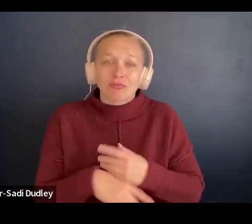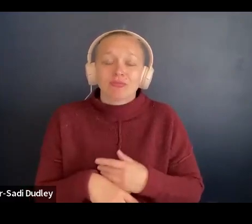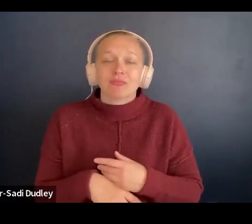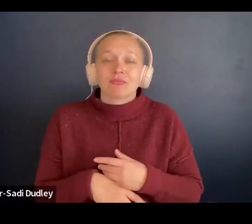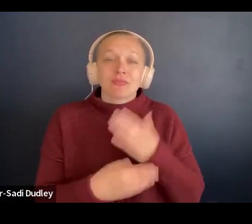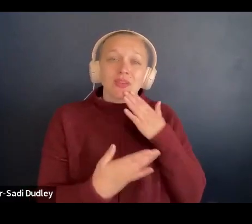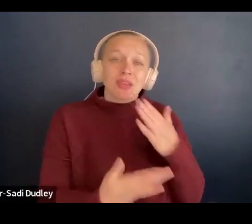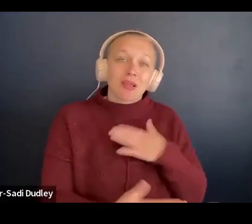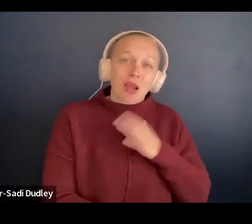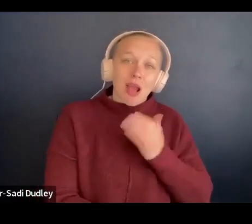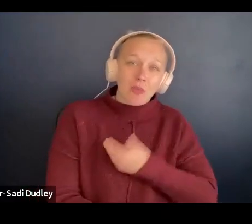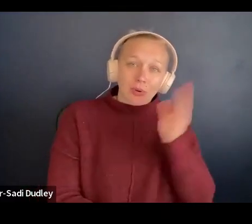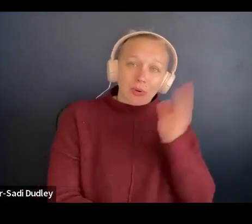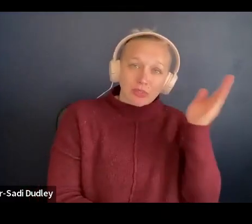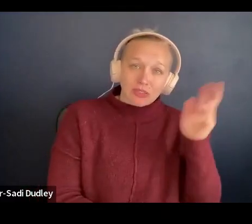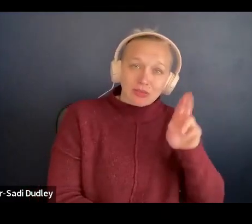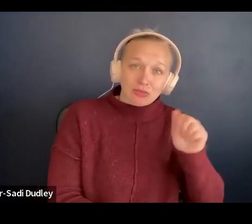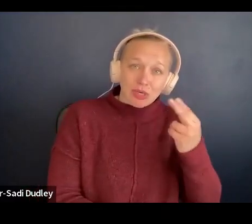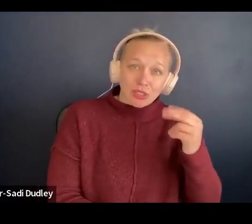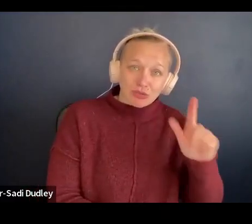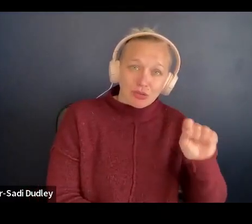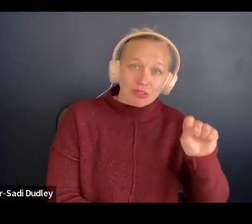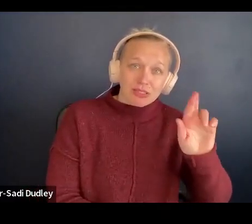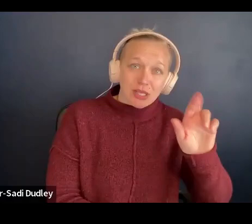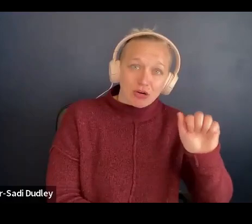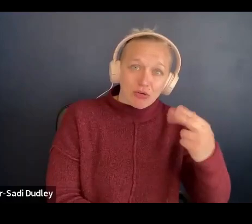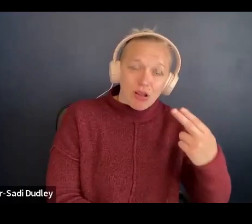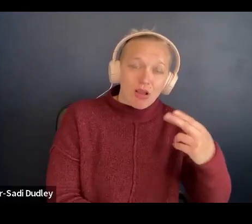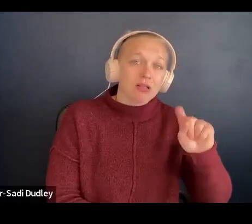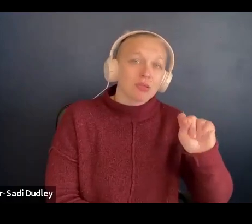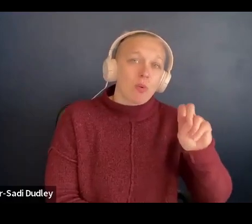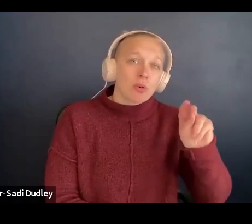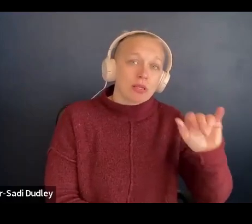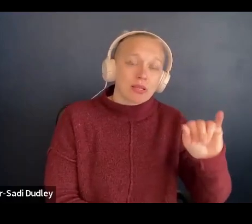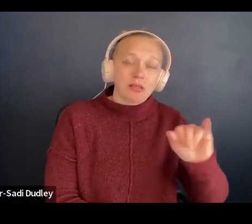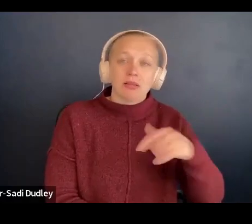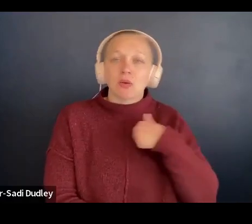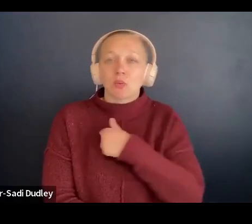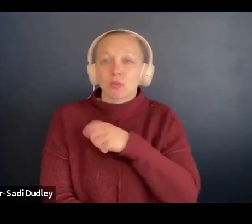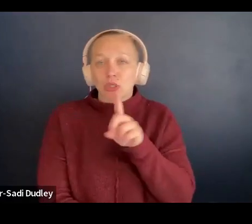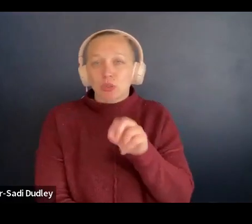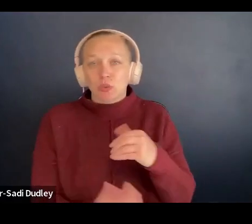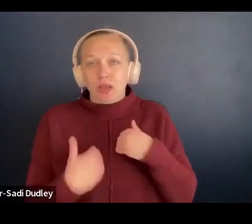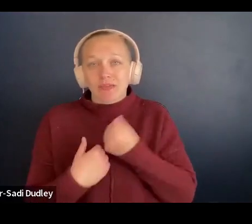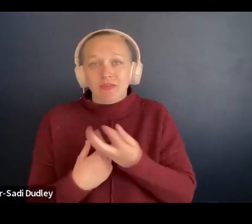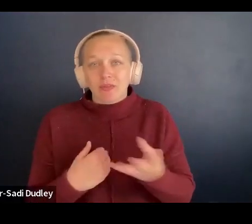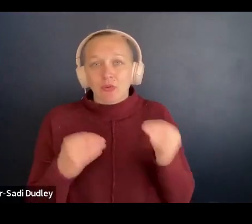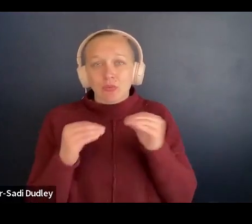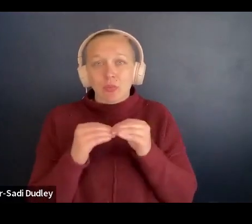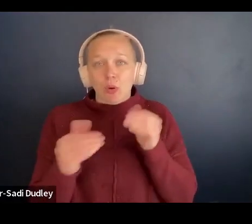our presenters, Rachel and Sarah and Tony. We do have a few more